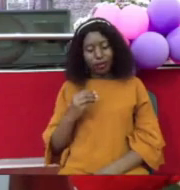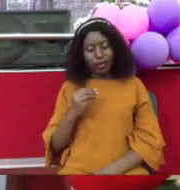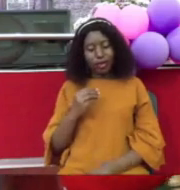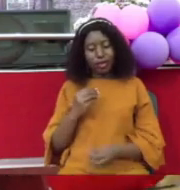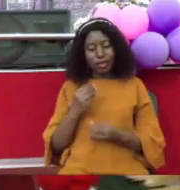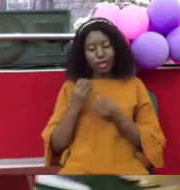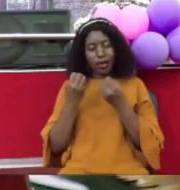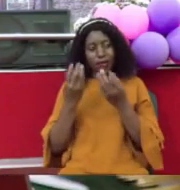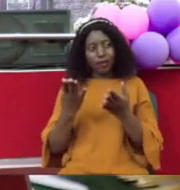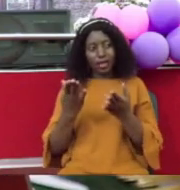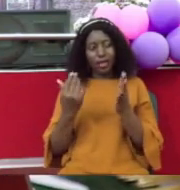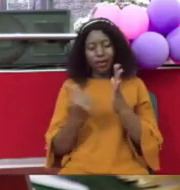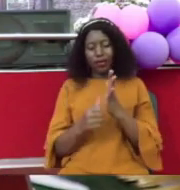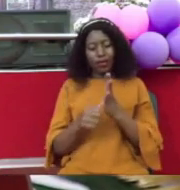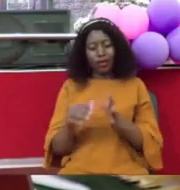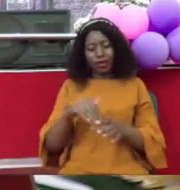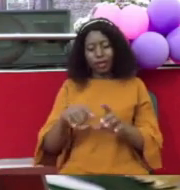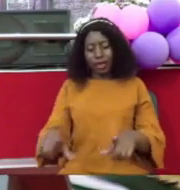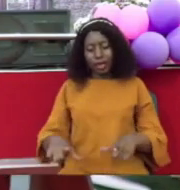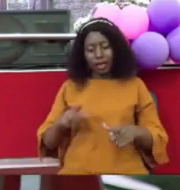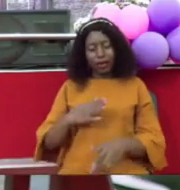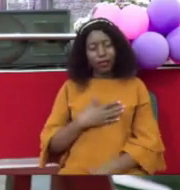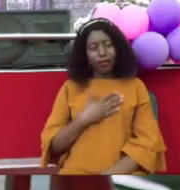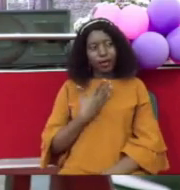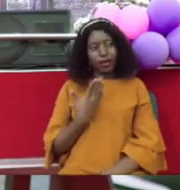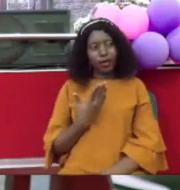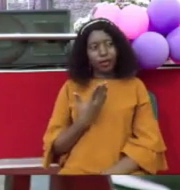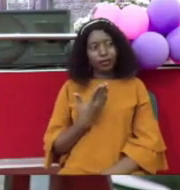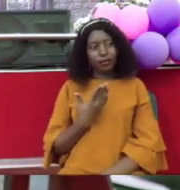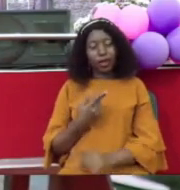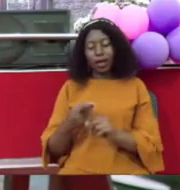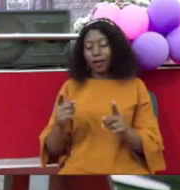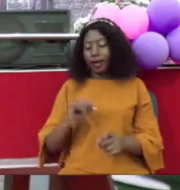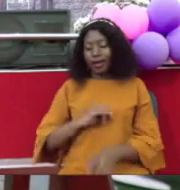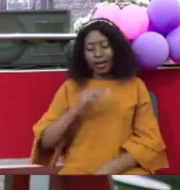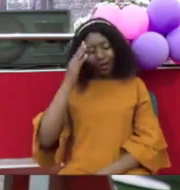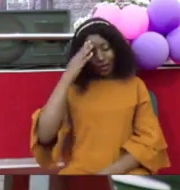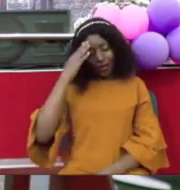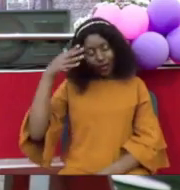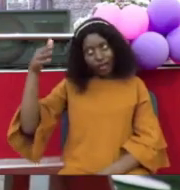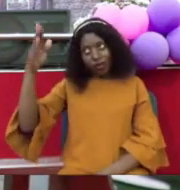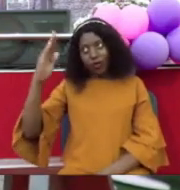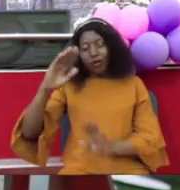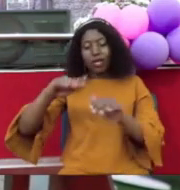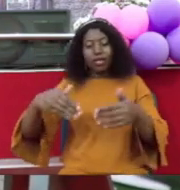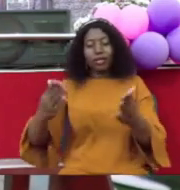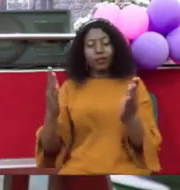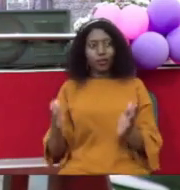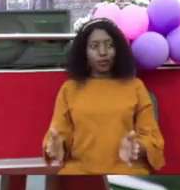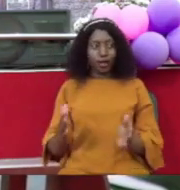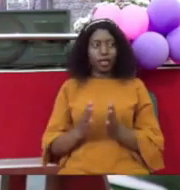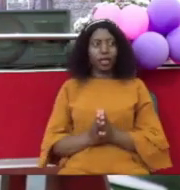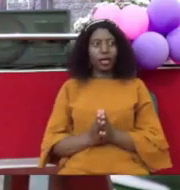know, issues in my life. Nimepitia mambo kadhaa katika maisha. But I know God is a provider. Lakini najua Mungu anapeana. There